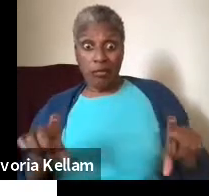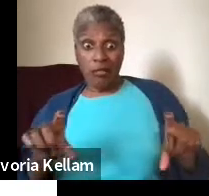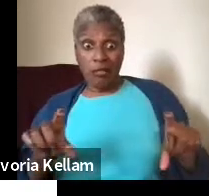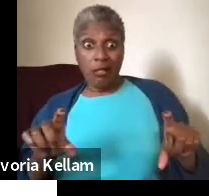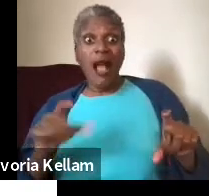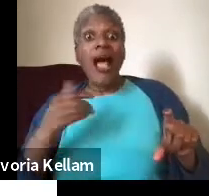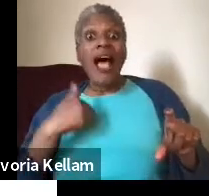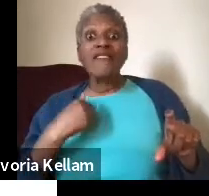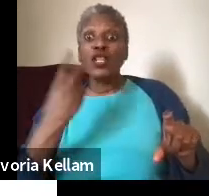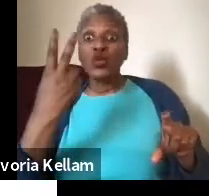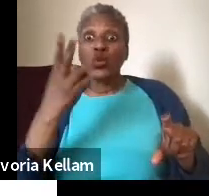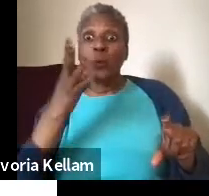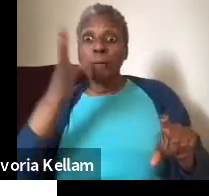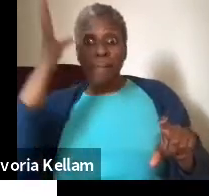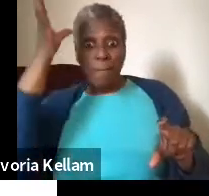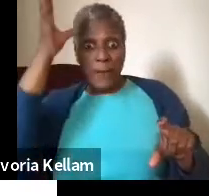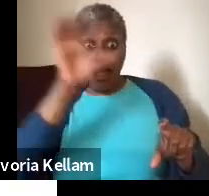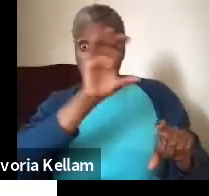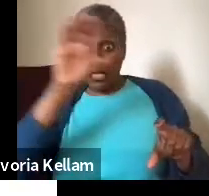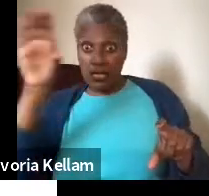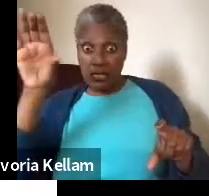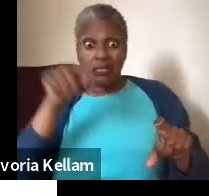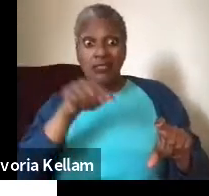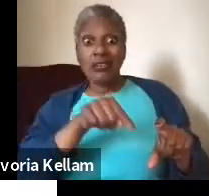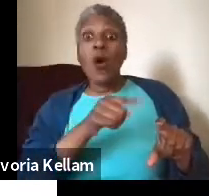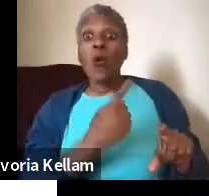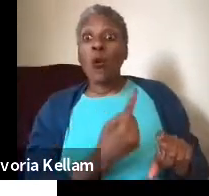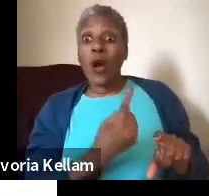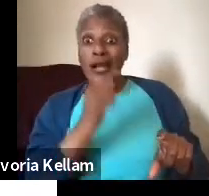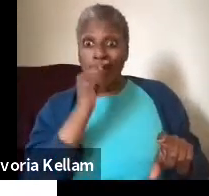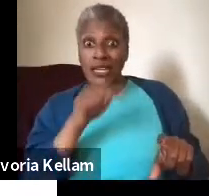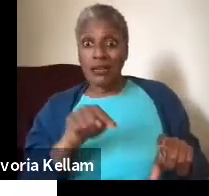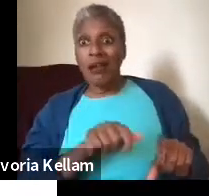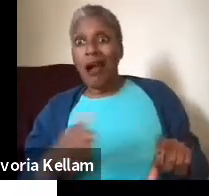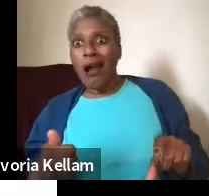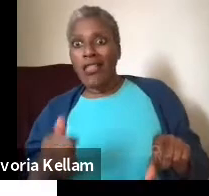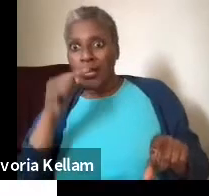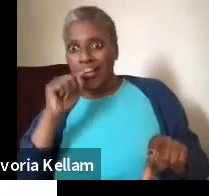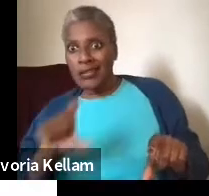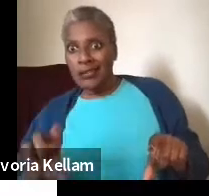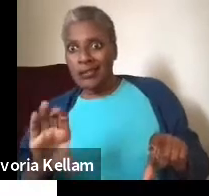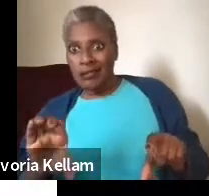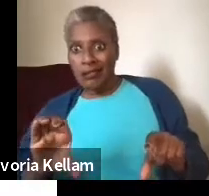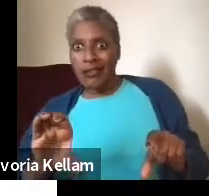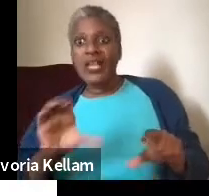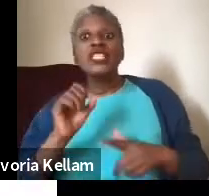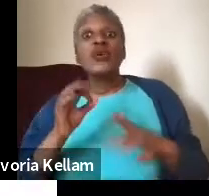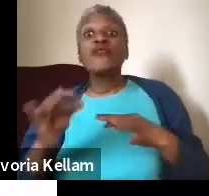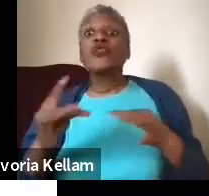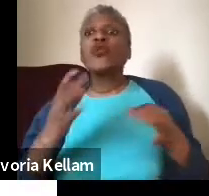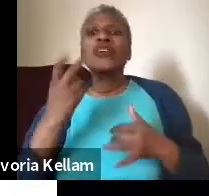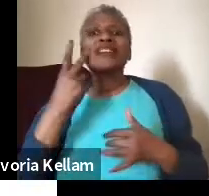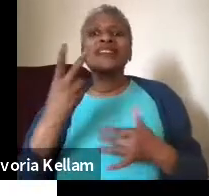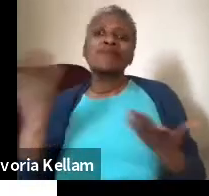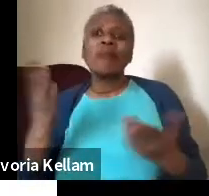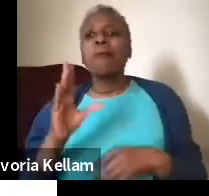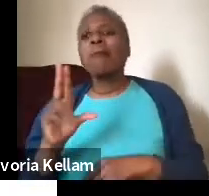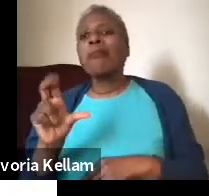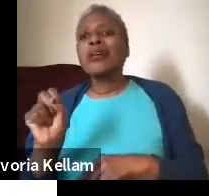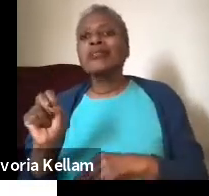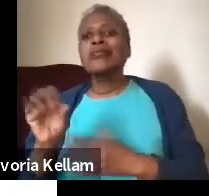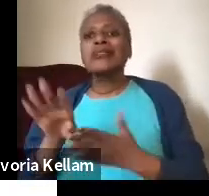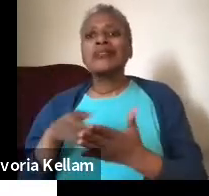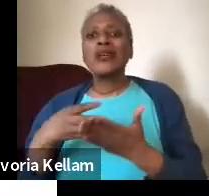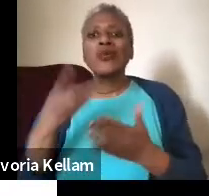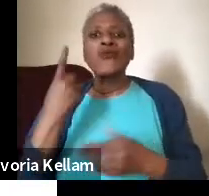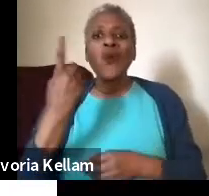box. If you want to say, get the bus schedule or the report card for one child, you would click select